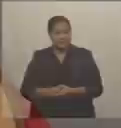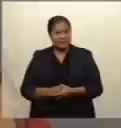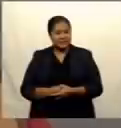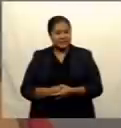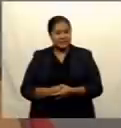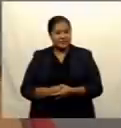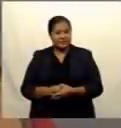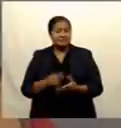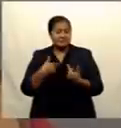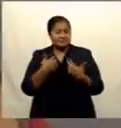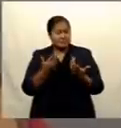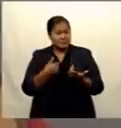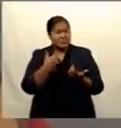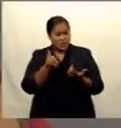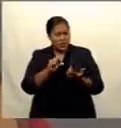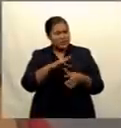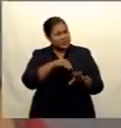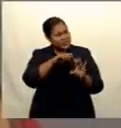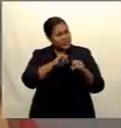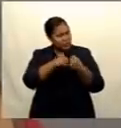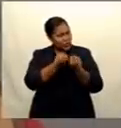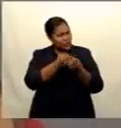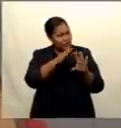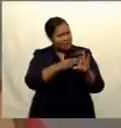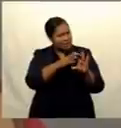I use social media all the time.